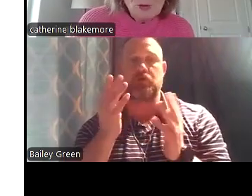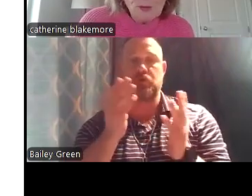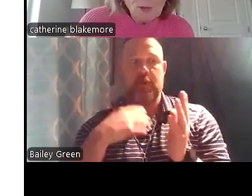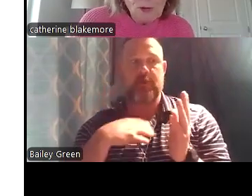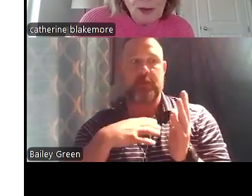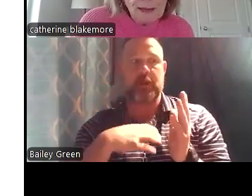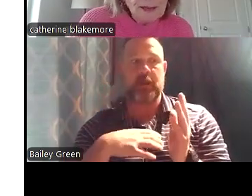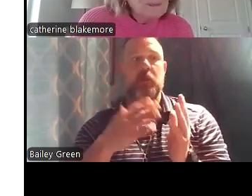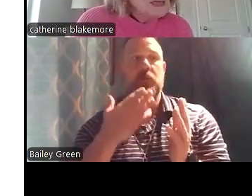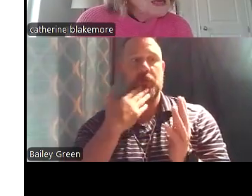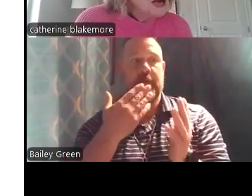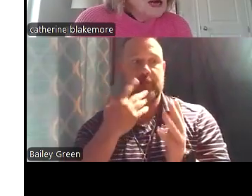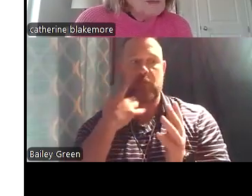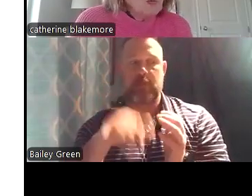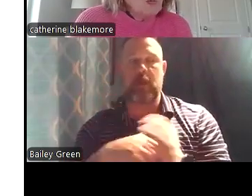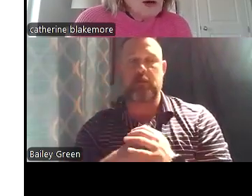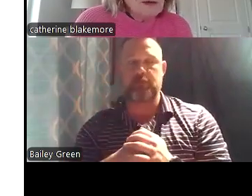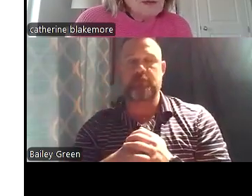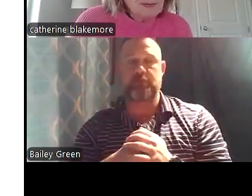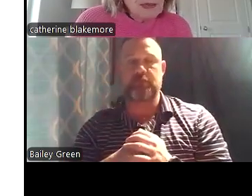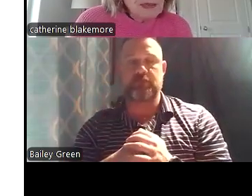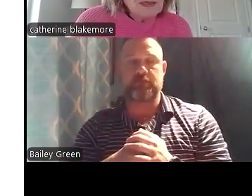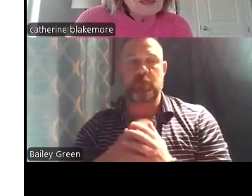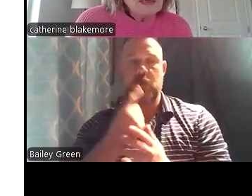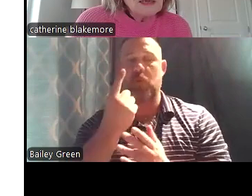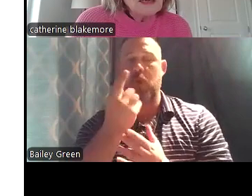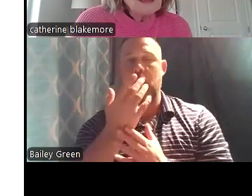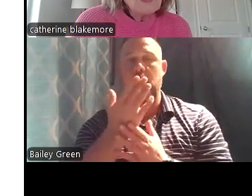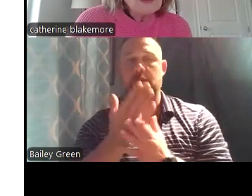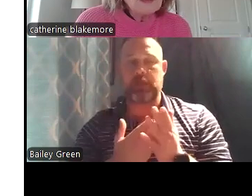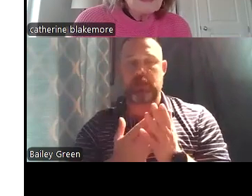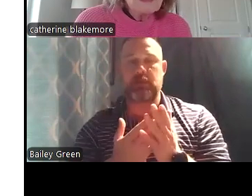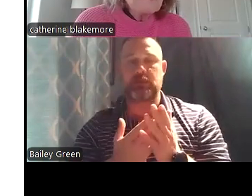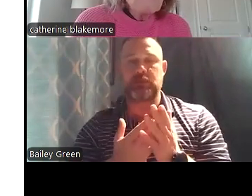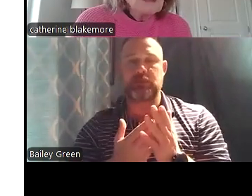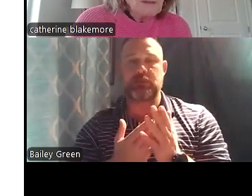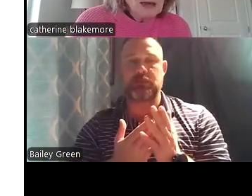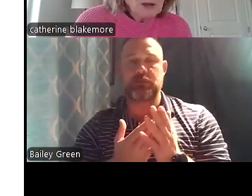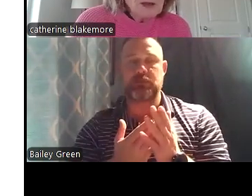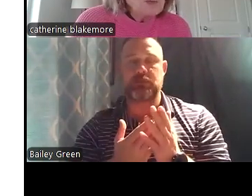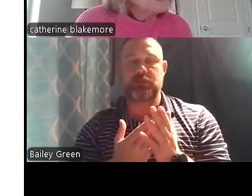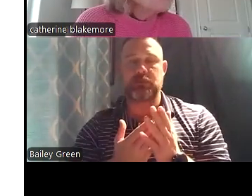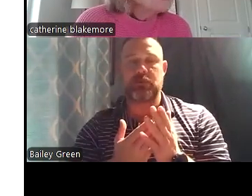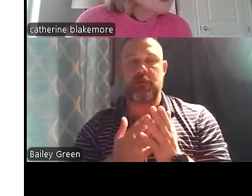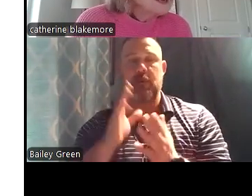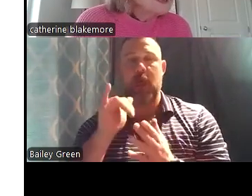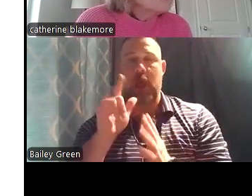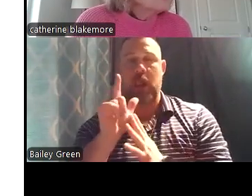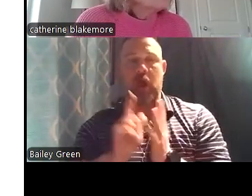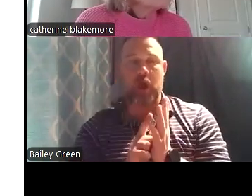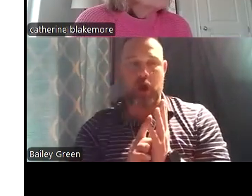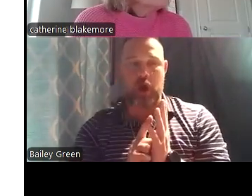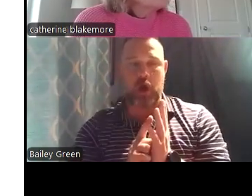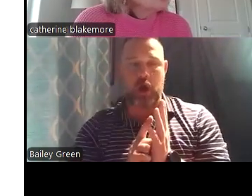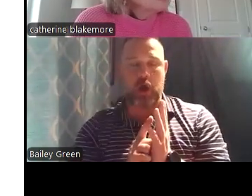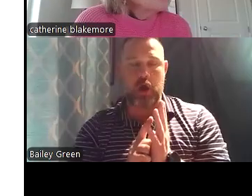And we're grateful for that. One of the pieces in the bylaws was there